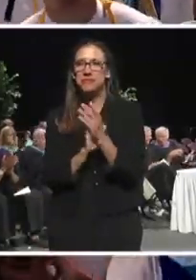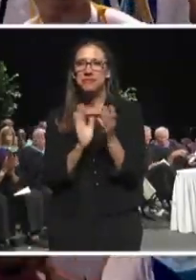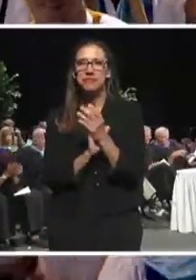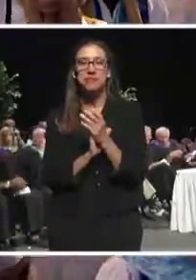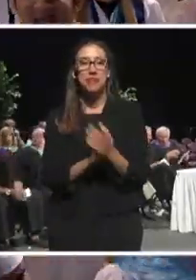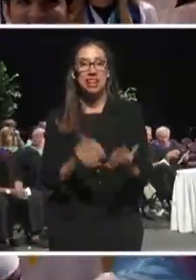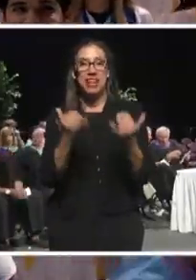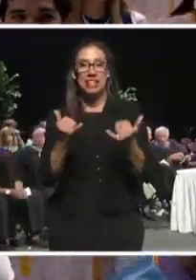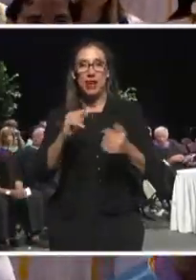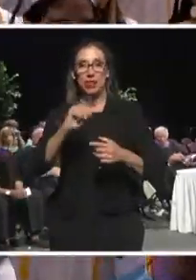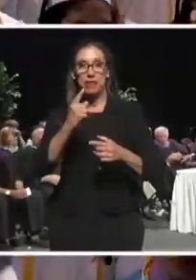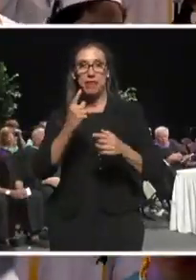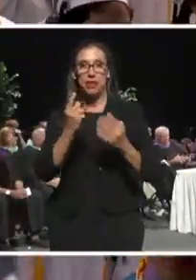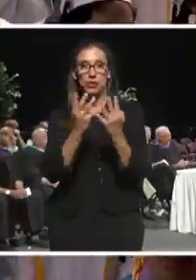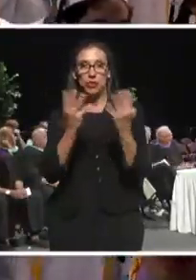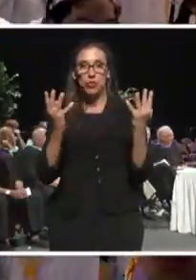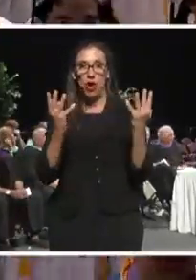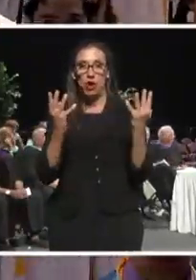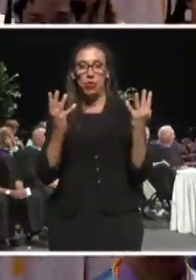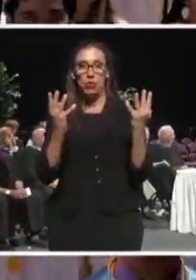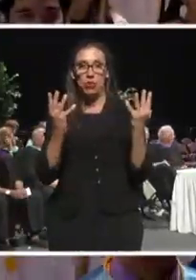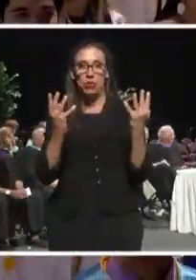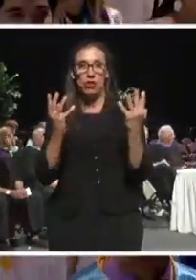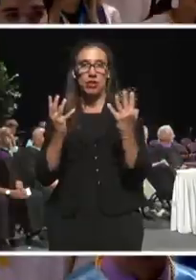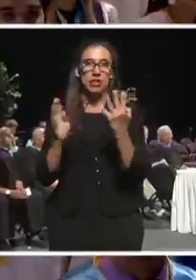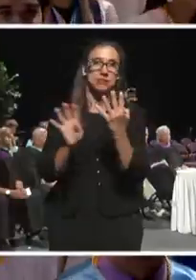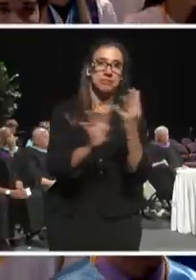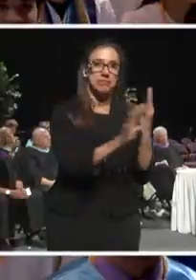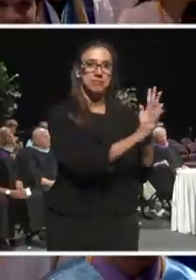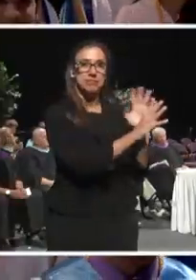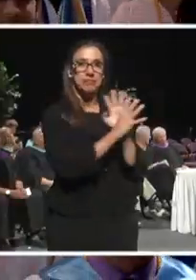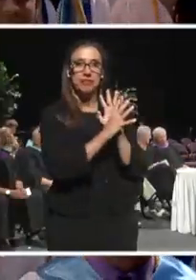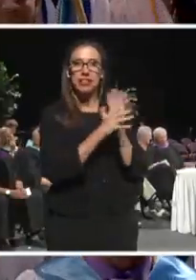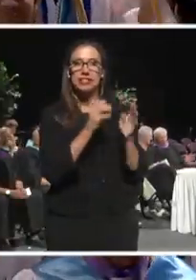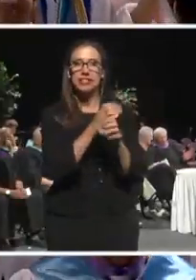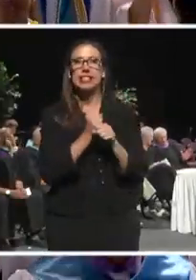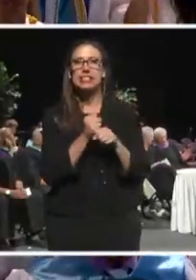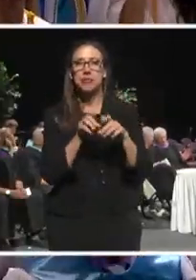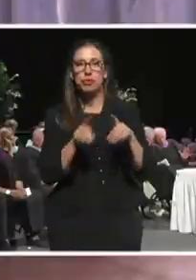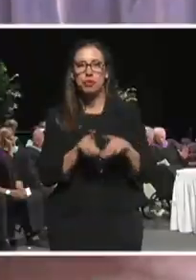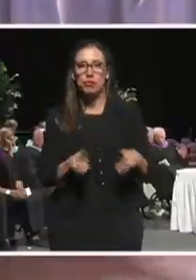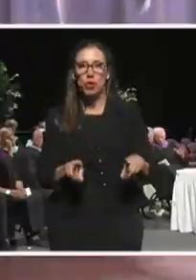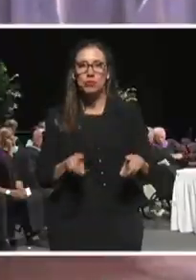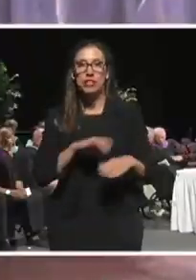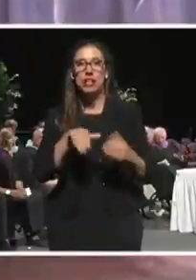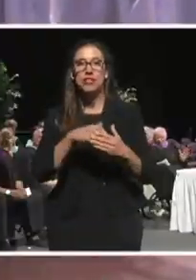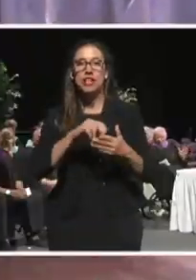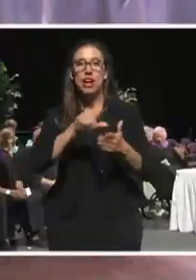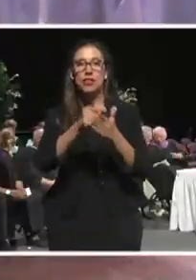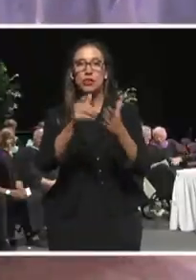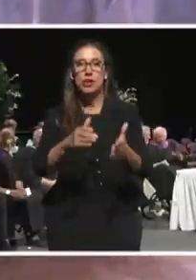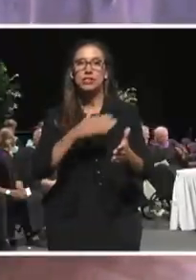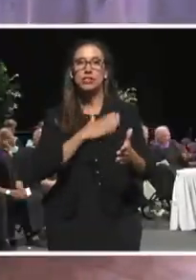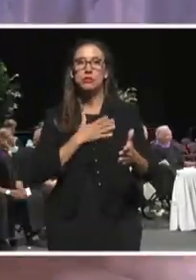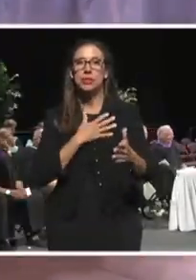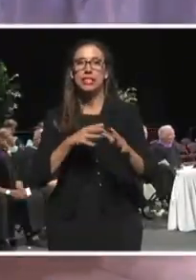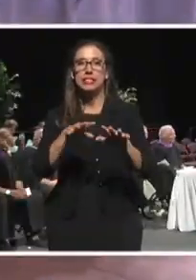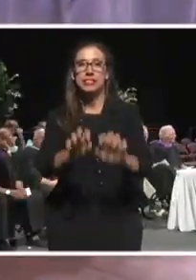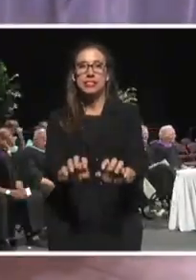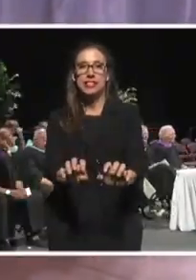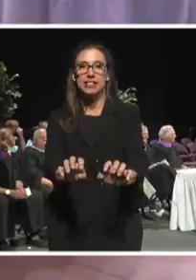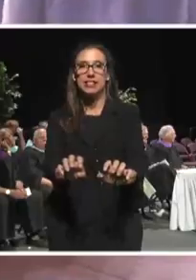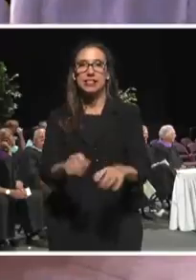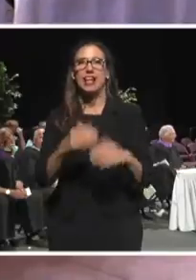Would the first row come to stage to accept your diplomas, and would the other graduates please have a seat? Thank